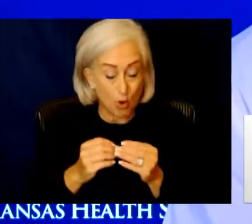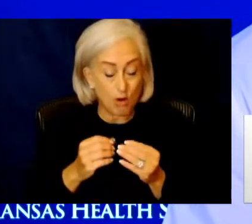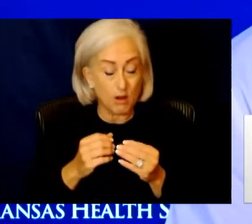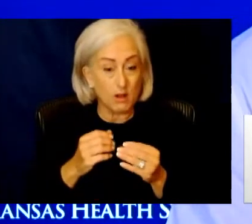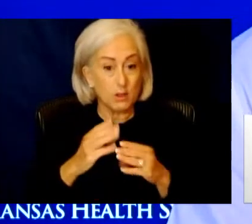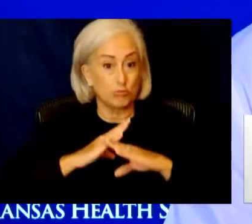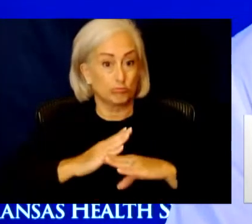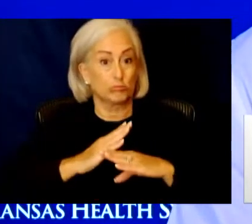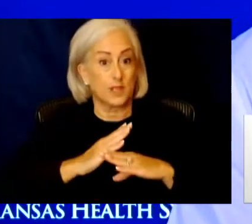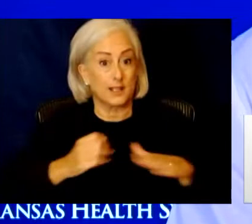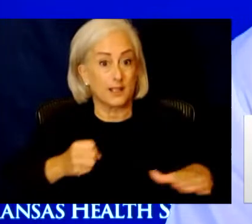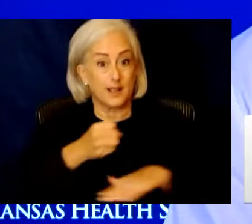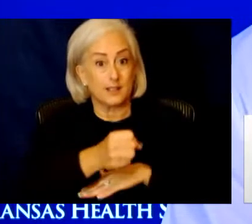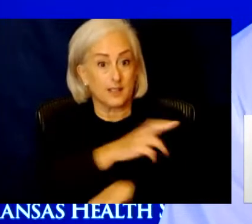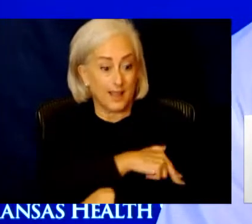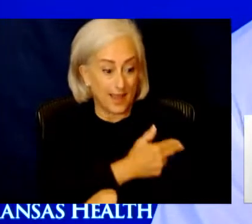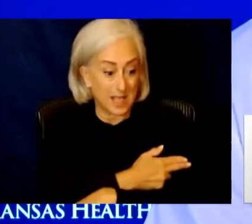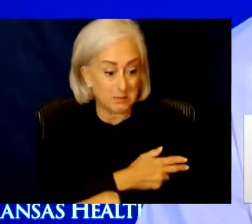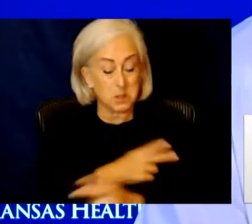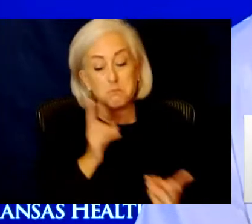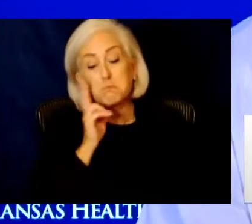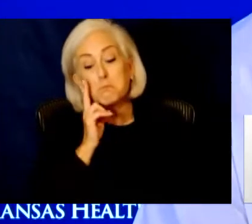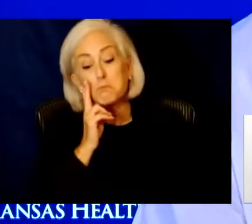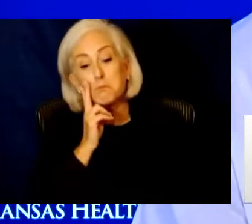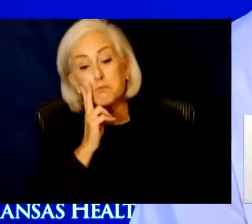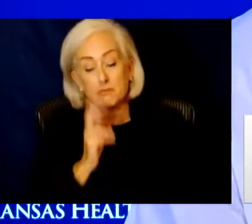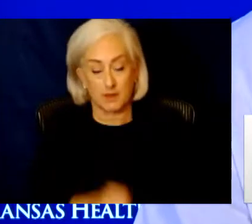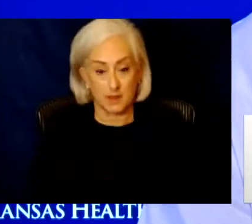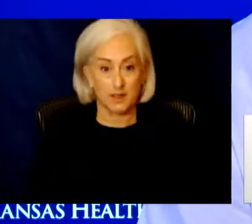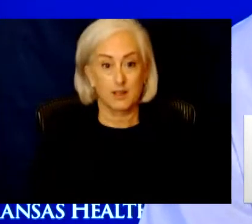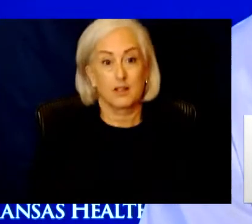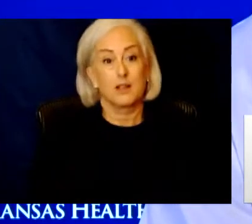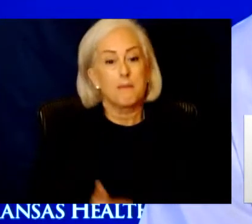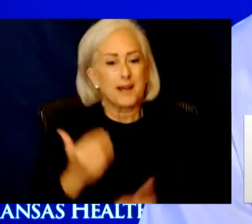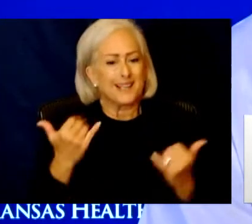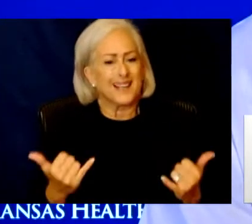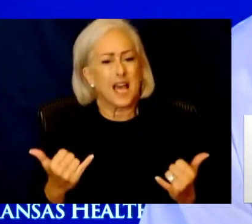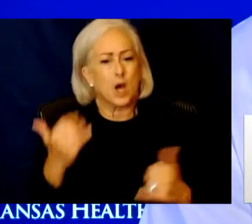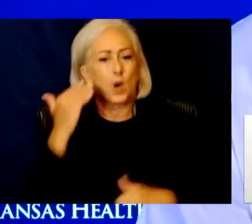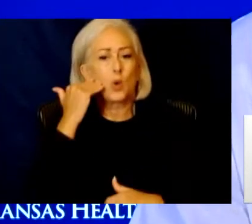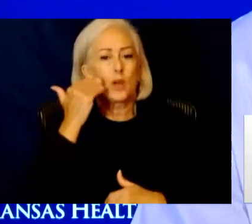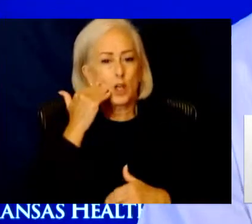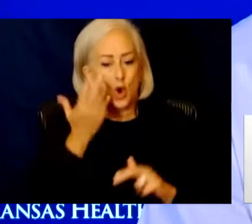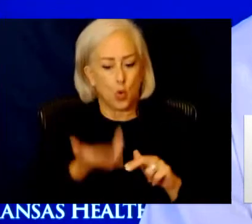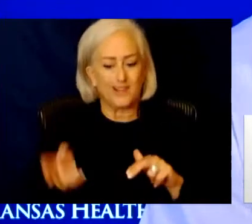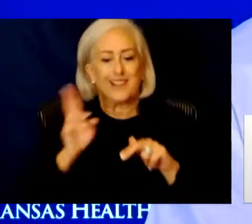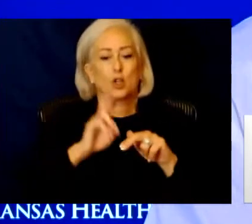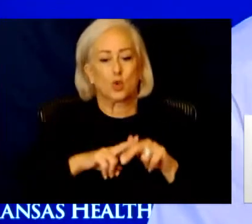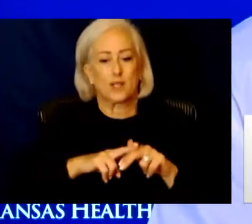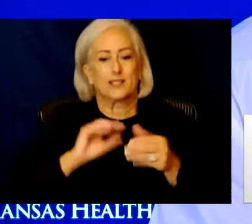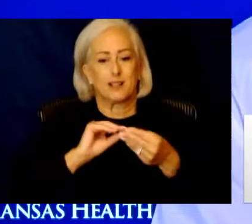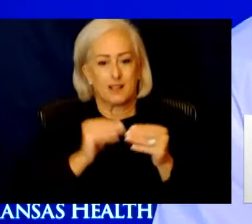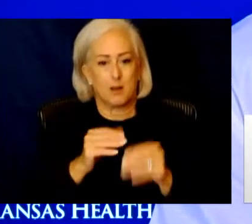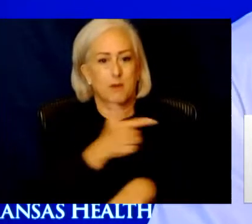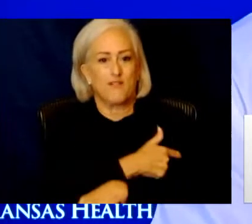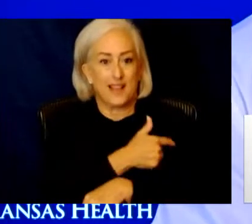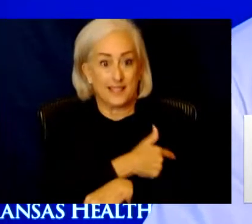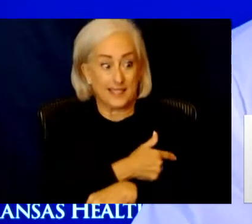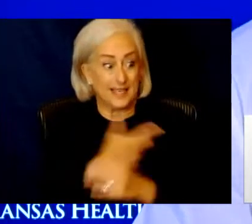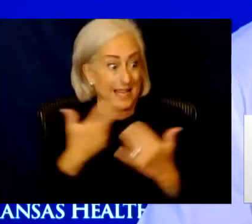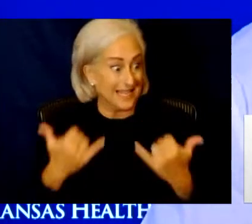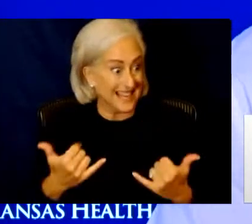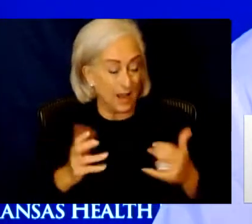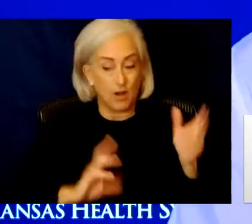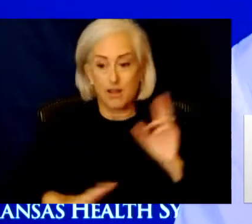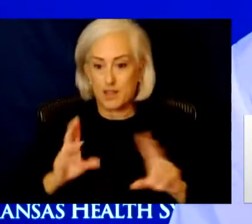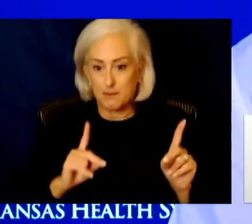remains to be seen, but at least we know we are ramping up to have that supply of vaccine, especially now as people are getting really